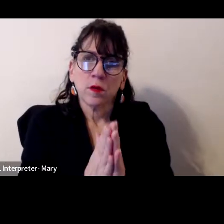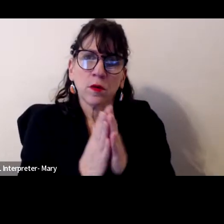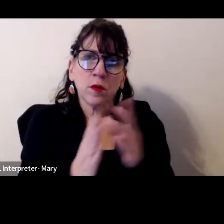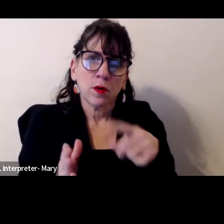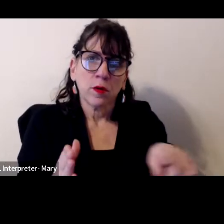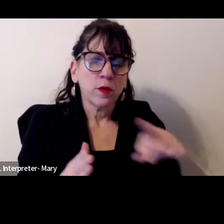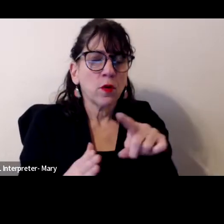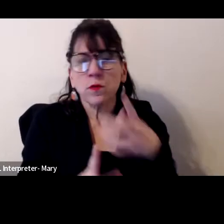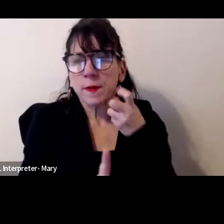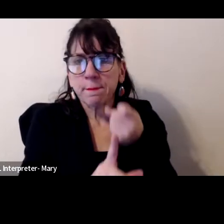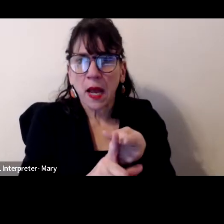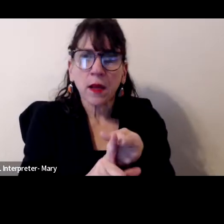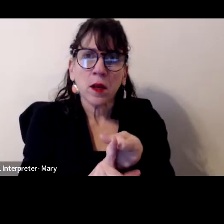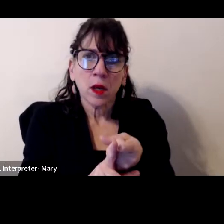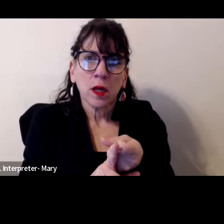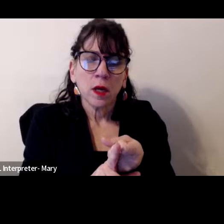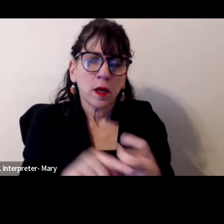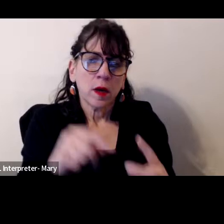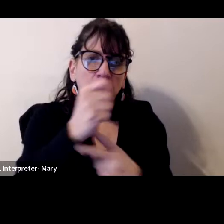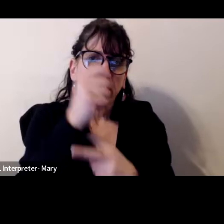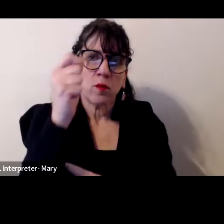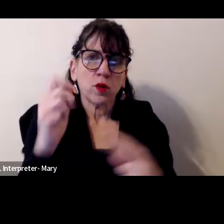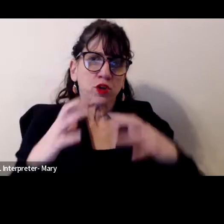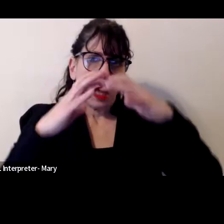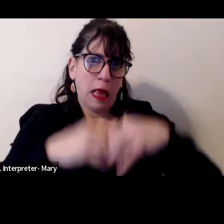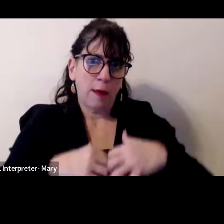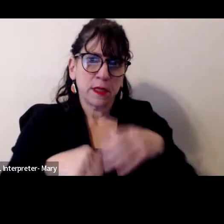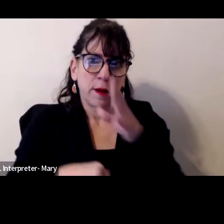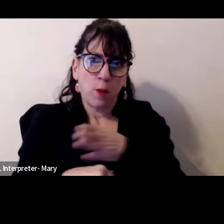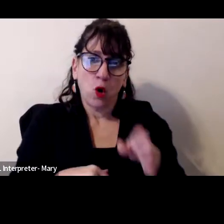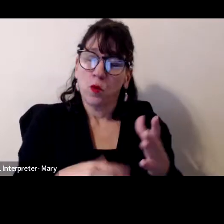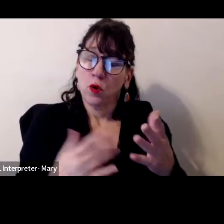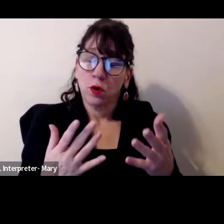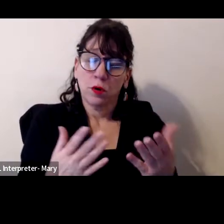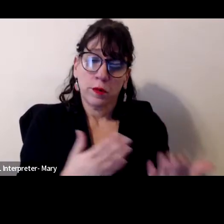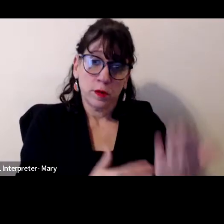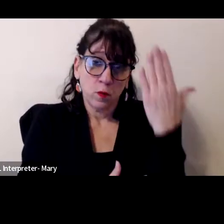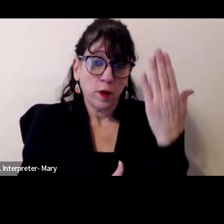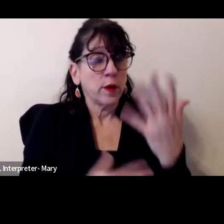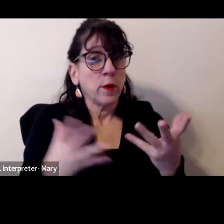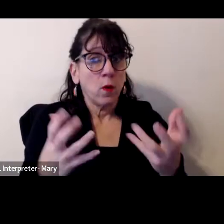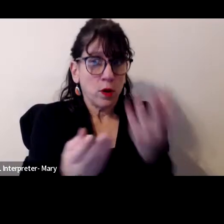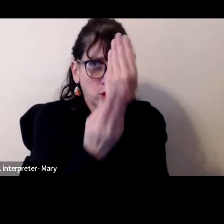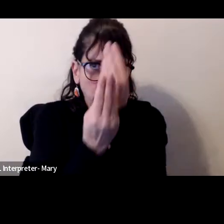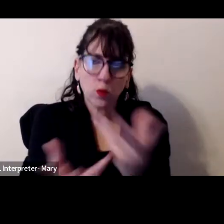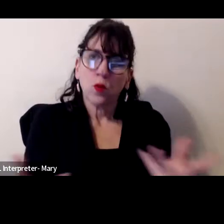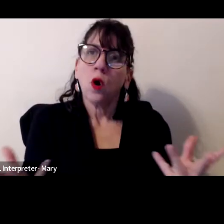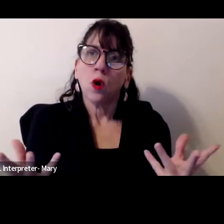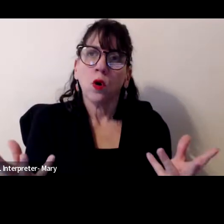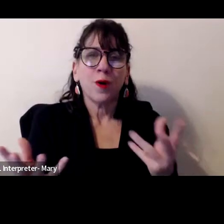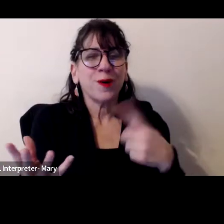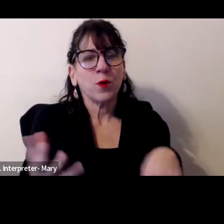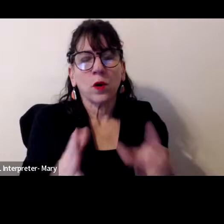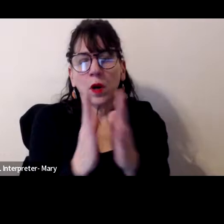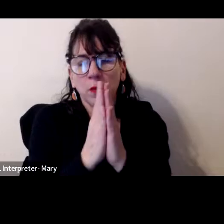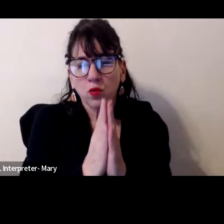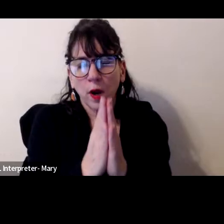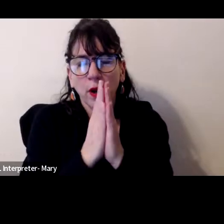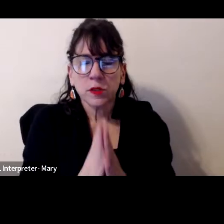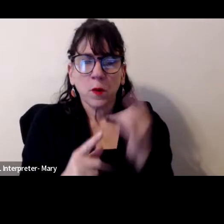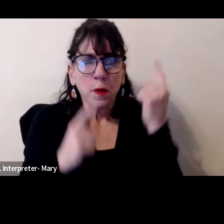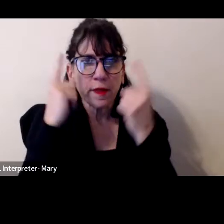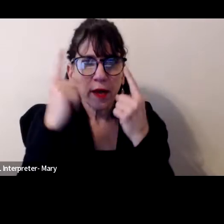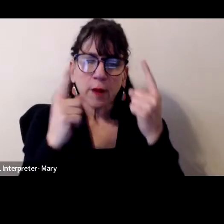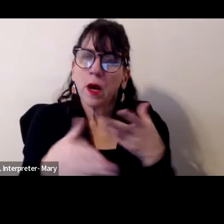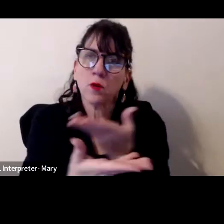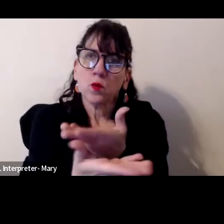been affected by the bridge collapse in Baltimore this morning. We would like to let you know that you are in our prayers and we're thinking about